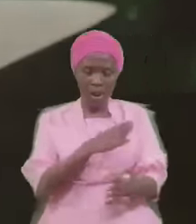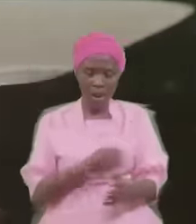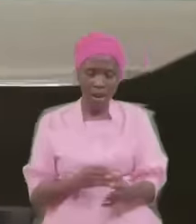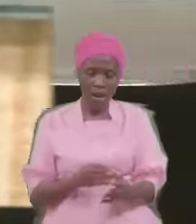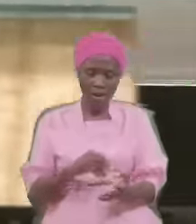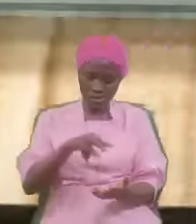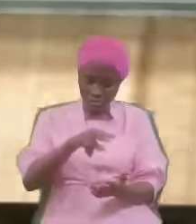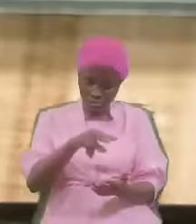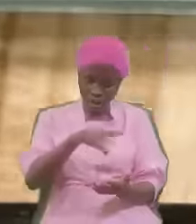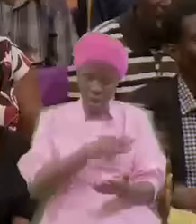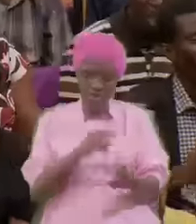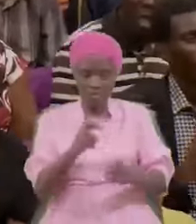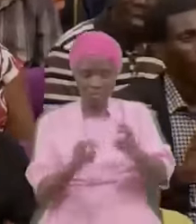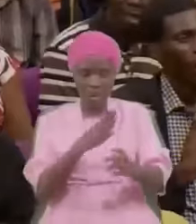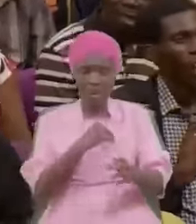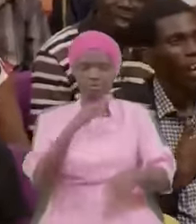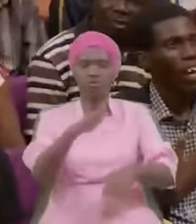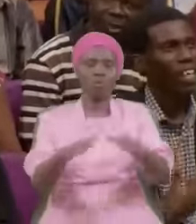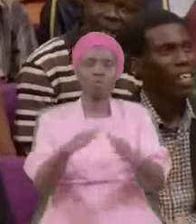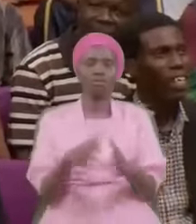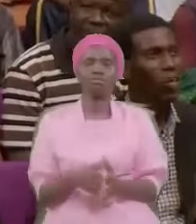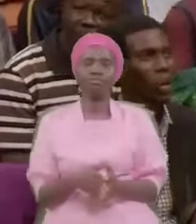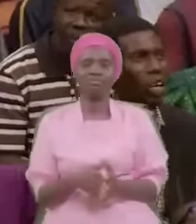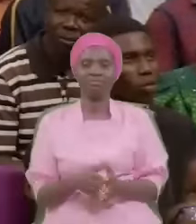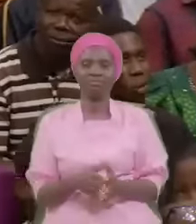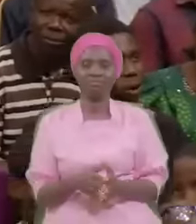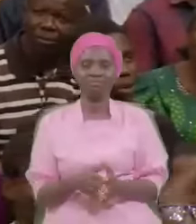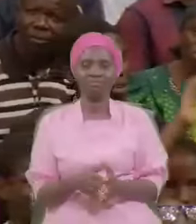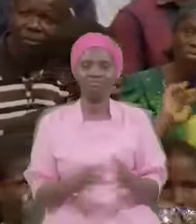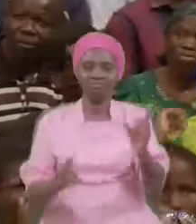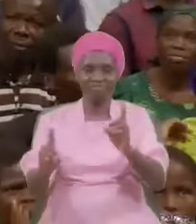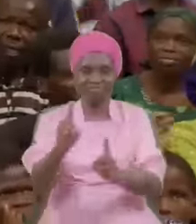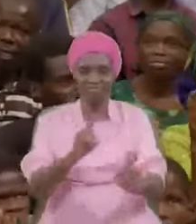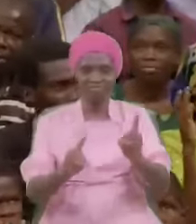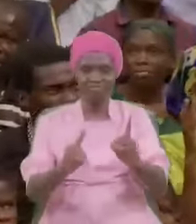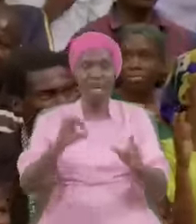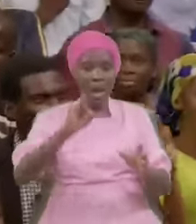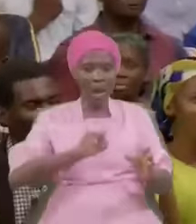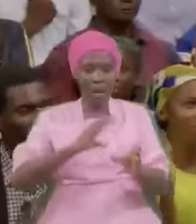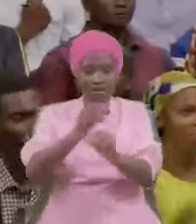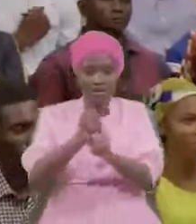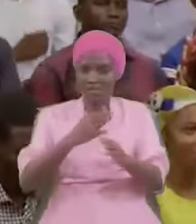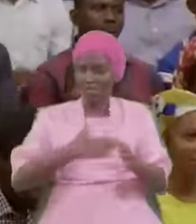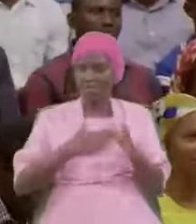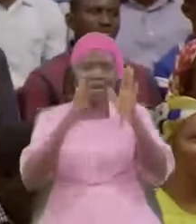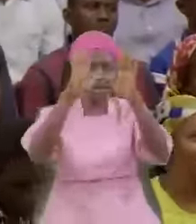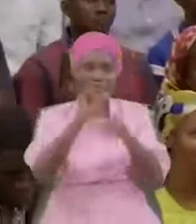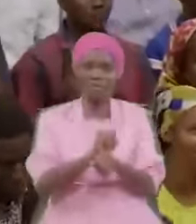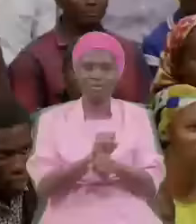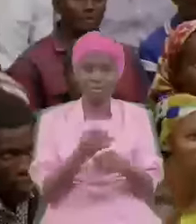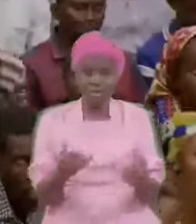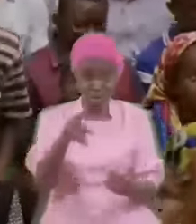live and walk. I receive my miracle. Stand up now in your